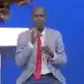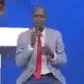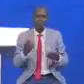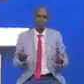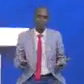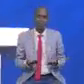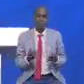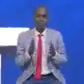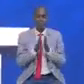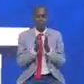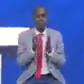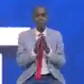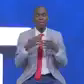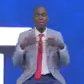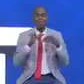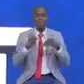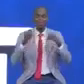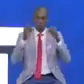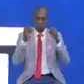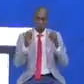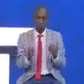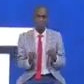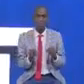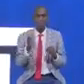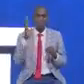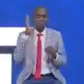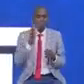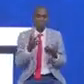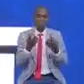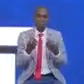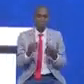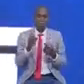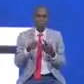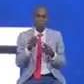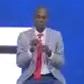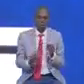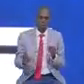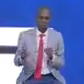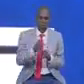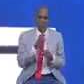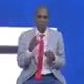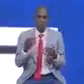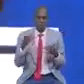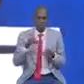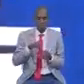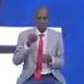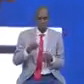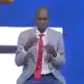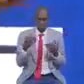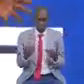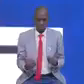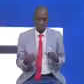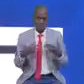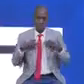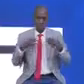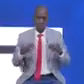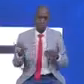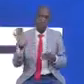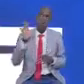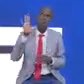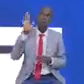that healing virtue, that healing power will come to everyone in need right now. Heal your